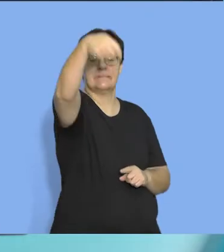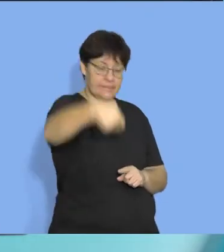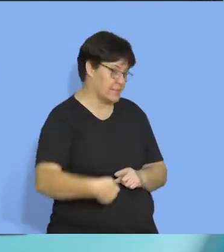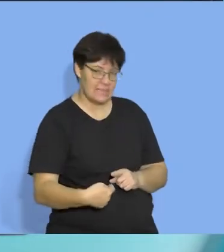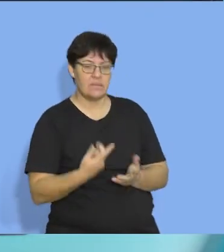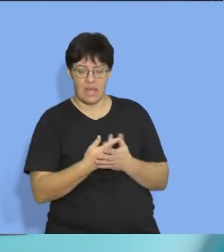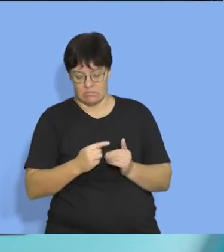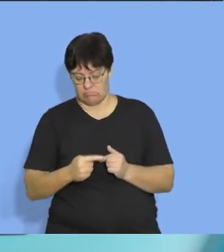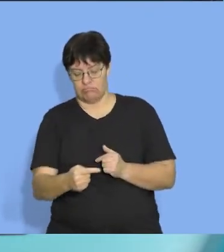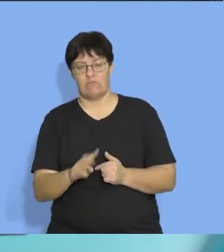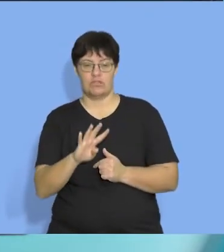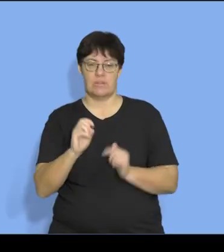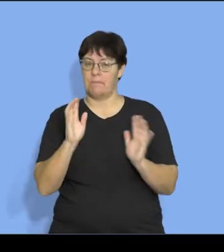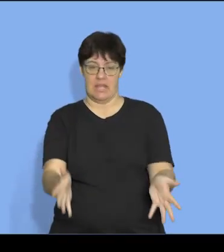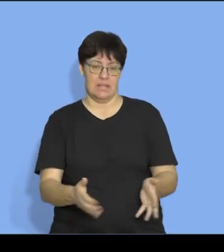60. They can just do the 40.